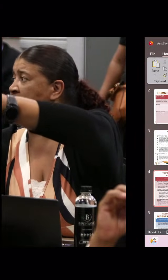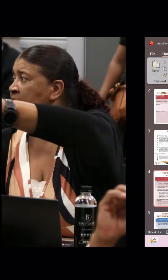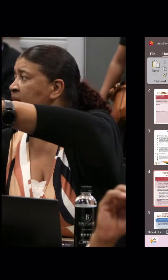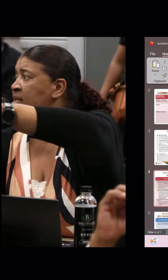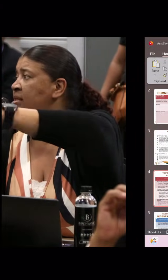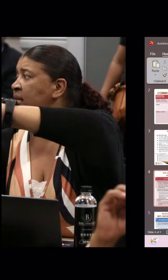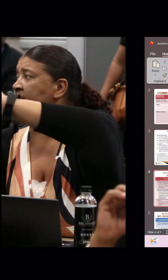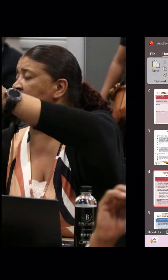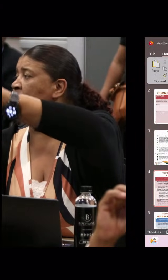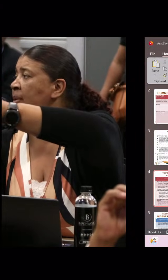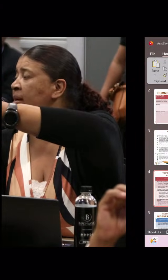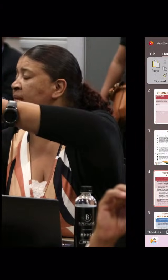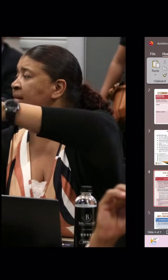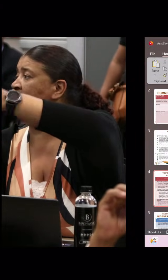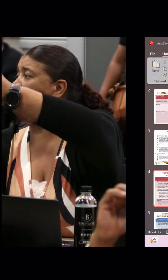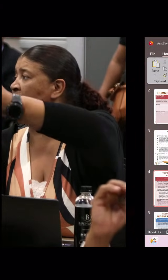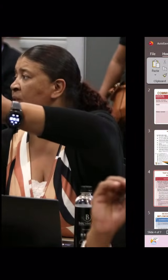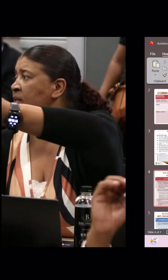areas that